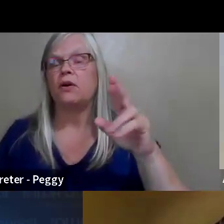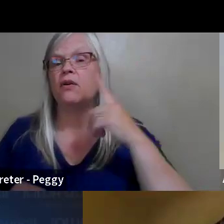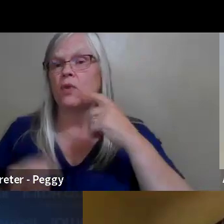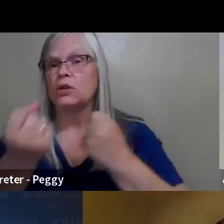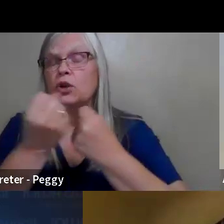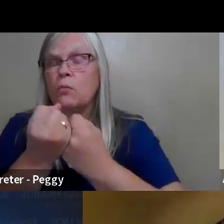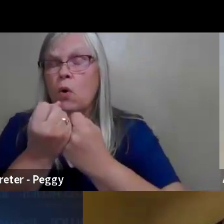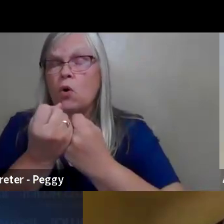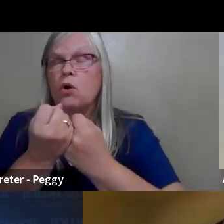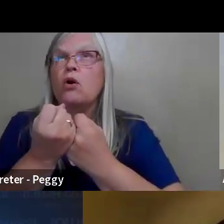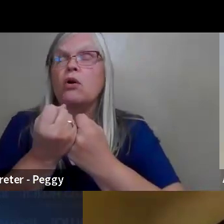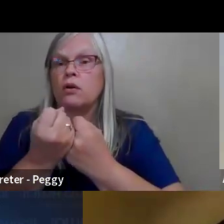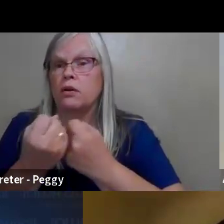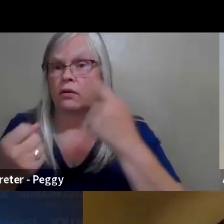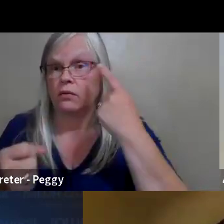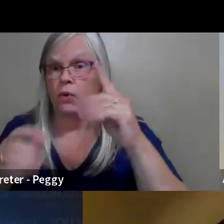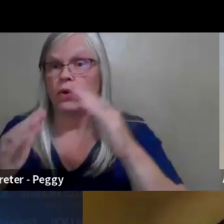community for our direct care workers.